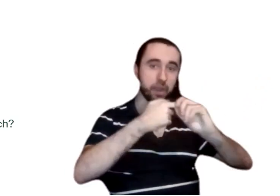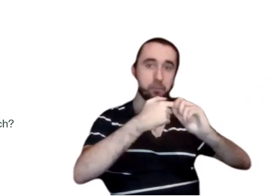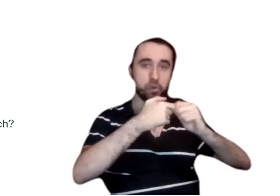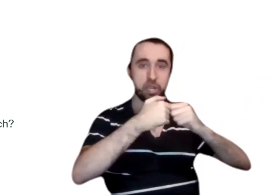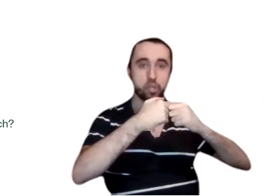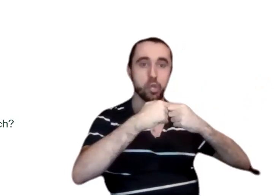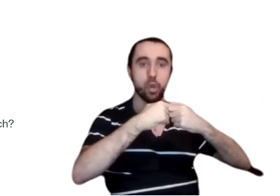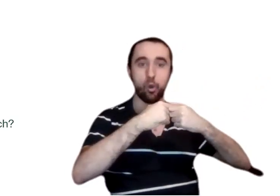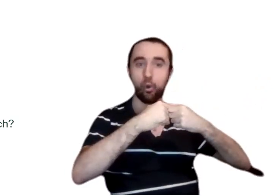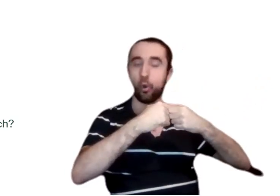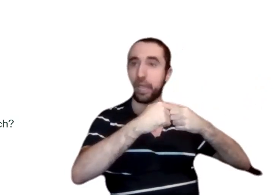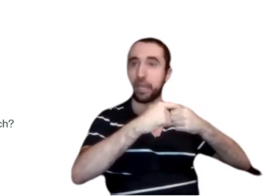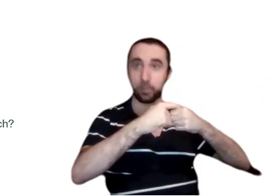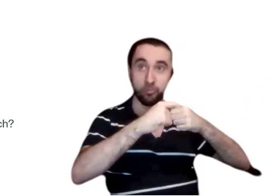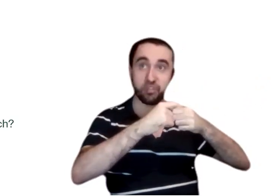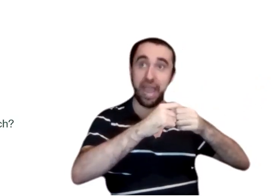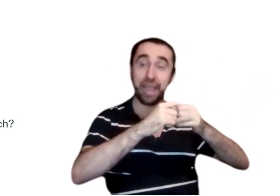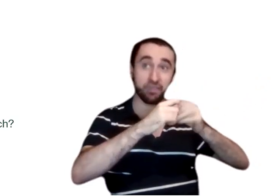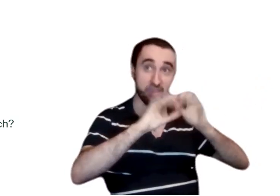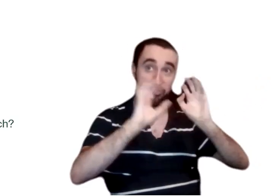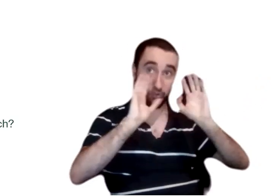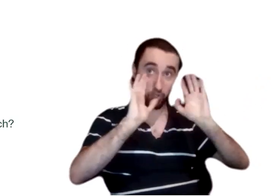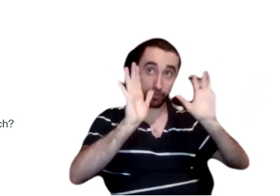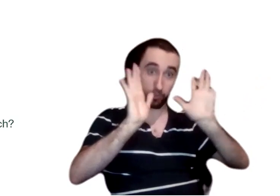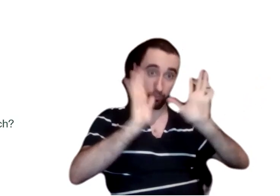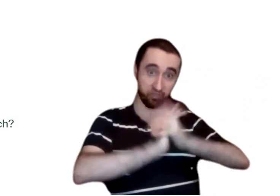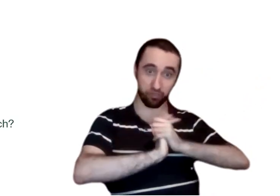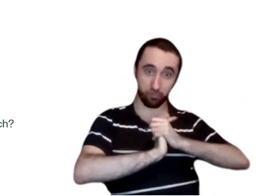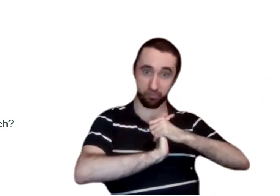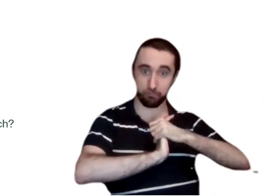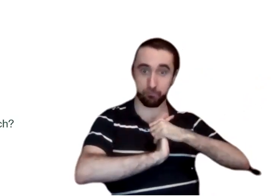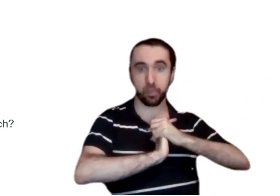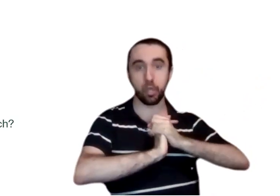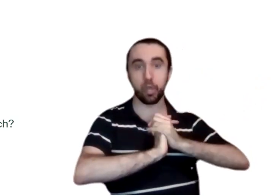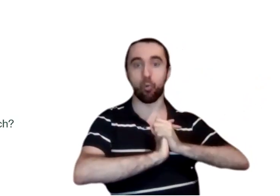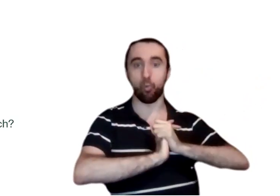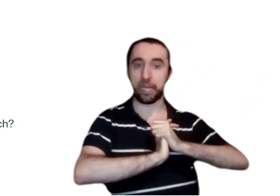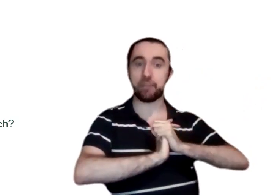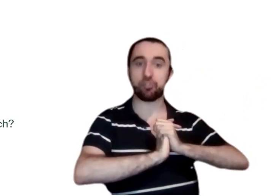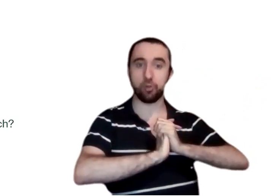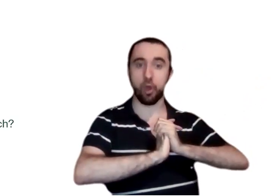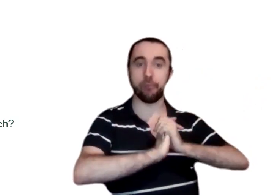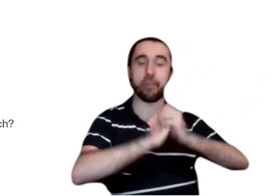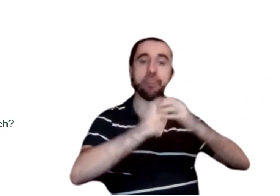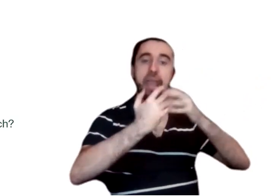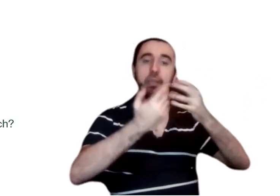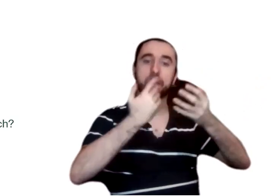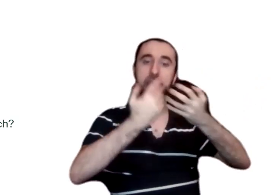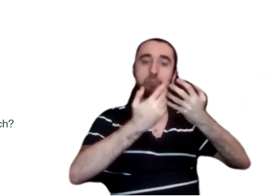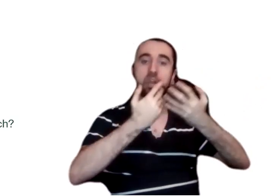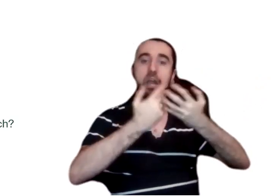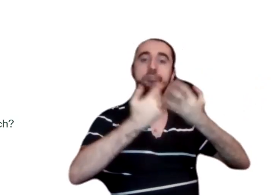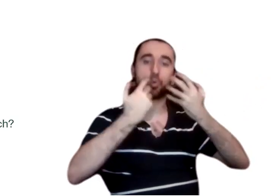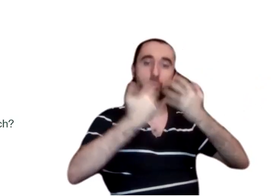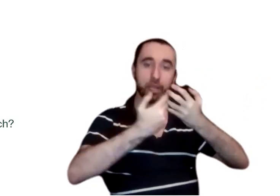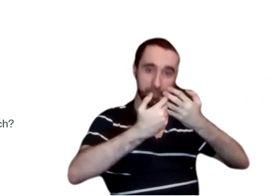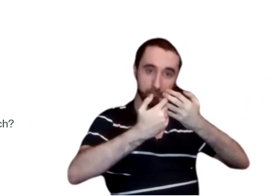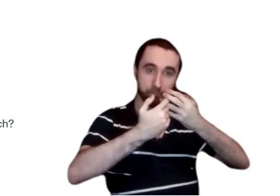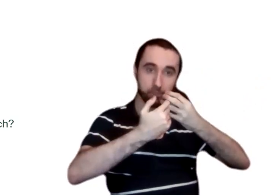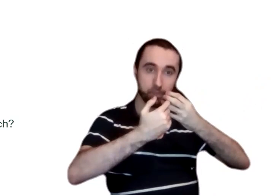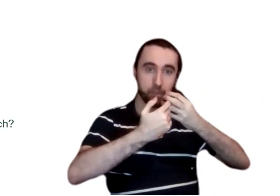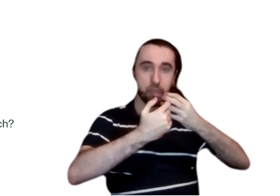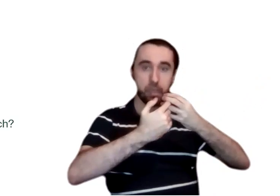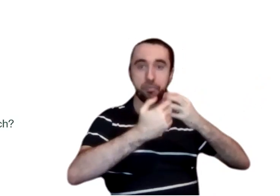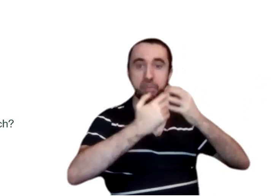suffers a data breach or it loses access to critical systems, we need to know that they can recover